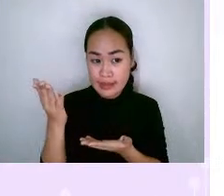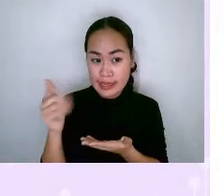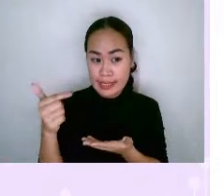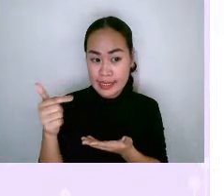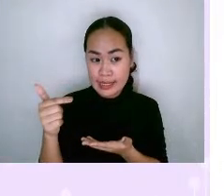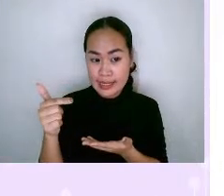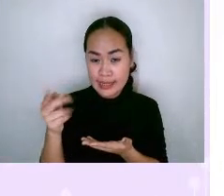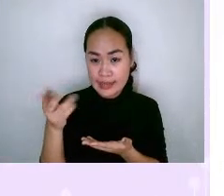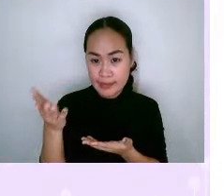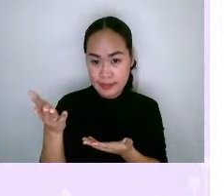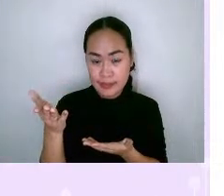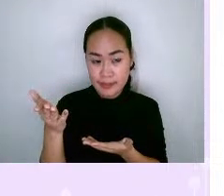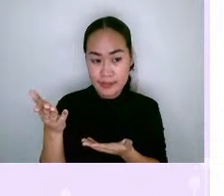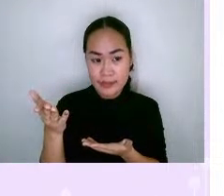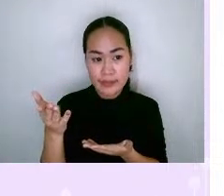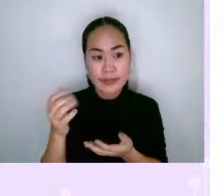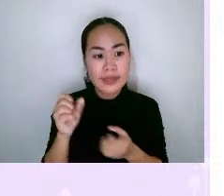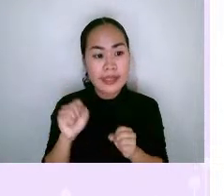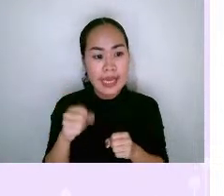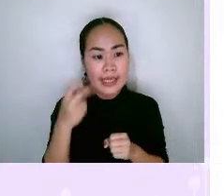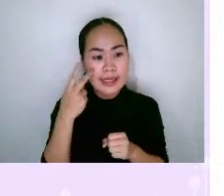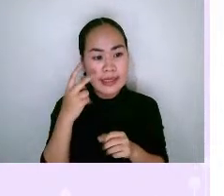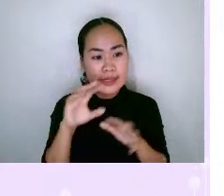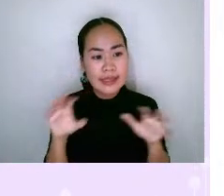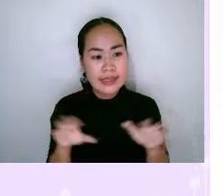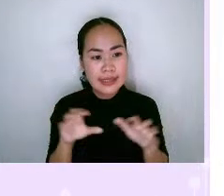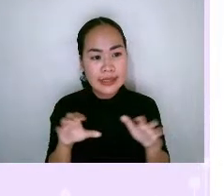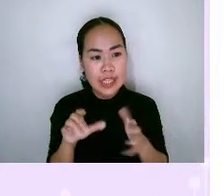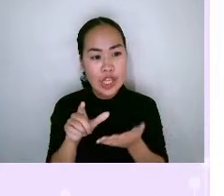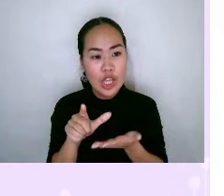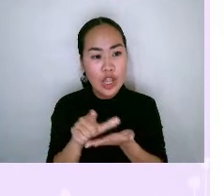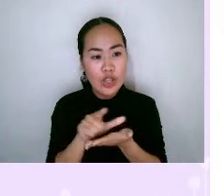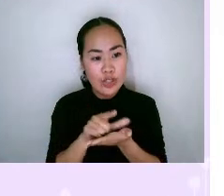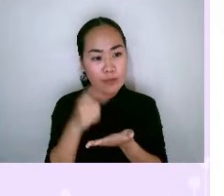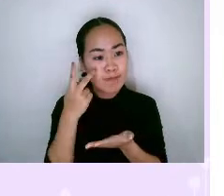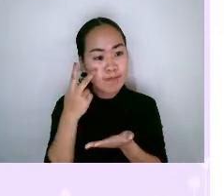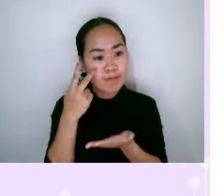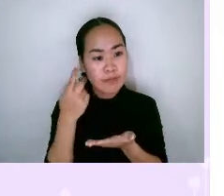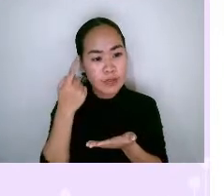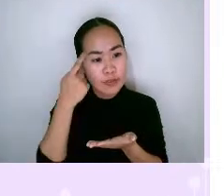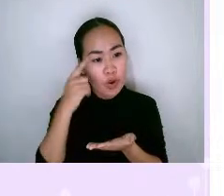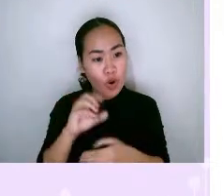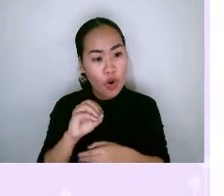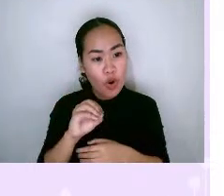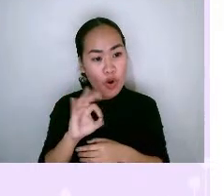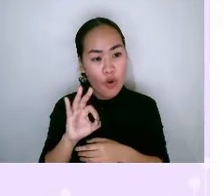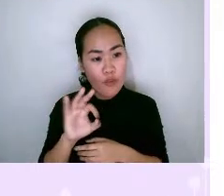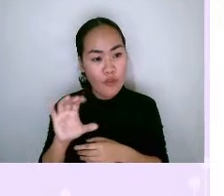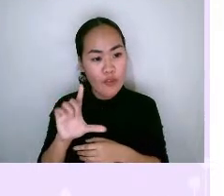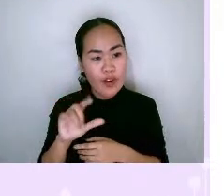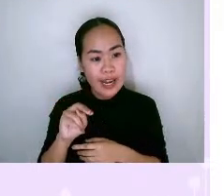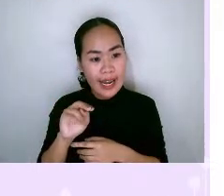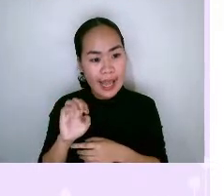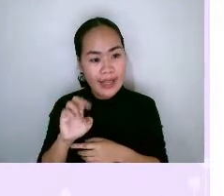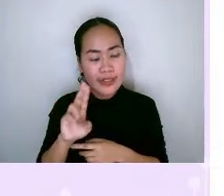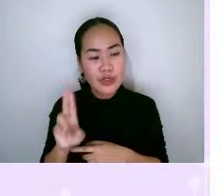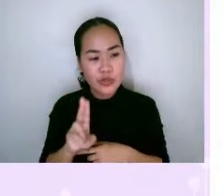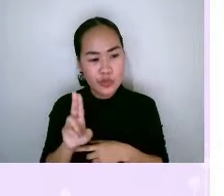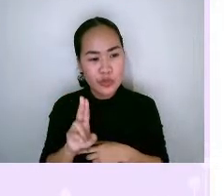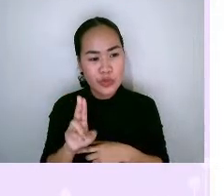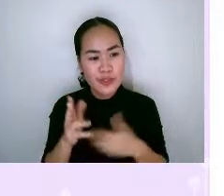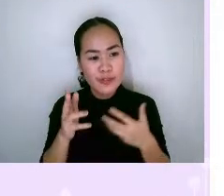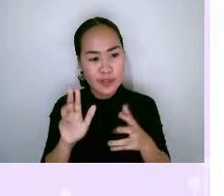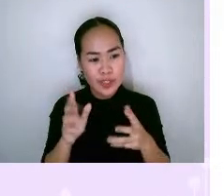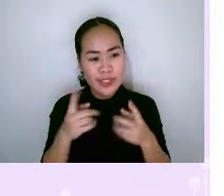the learning activity or the resource to check if they have been downloaded for offline use. You can now access your TOP course even